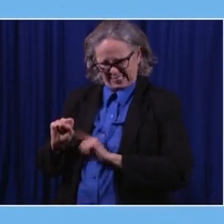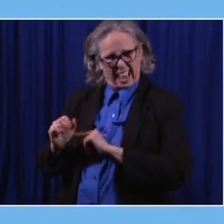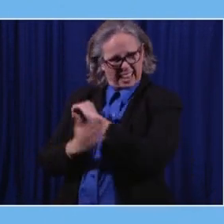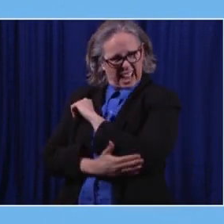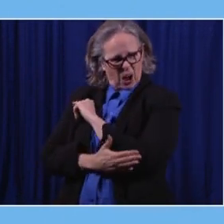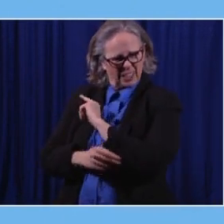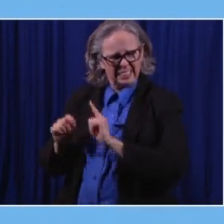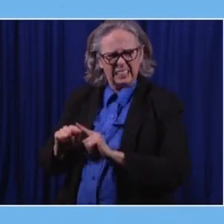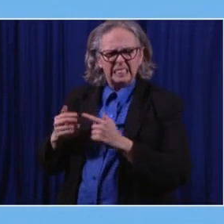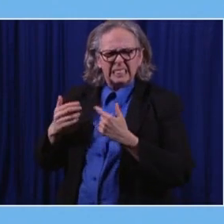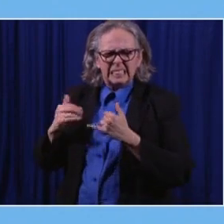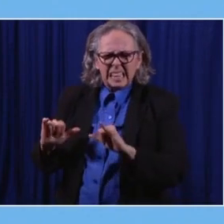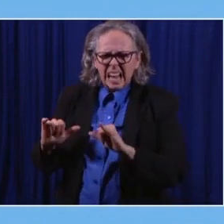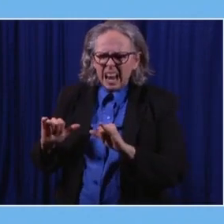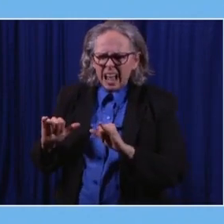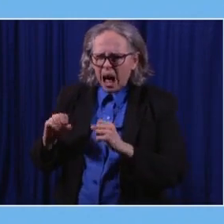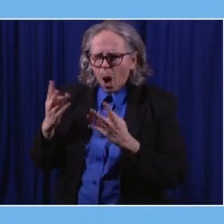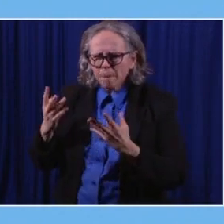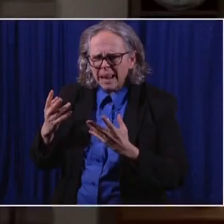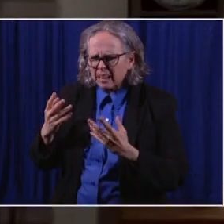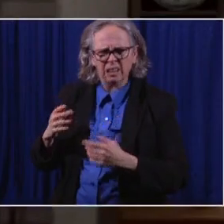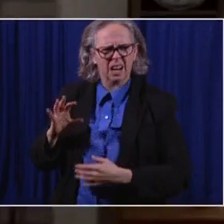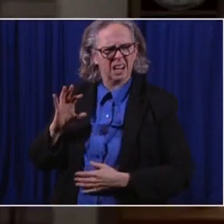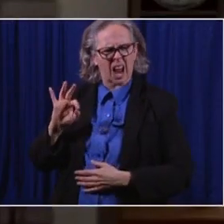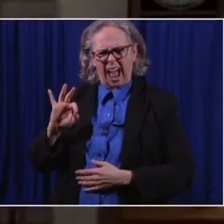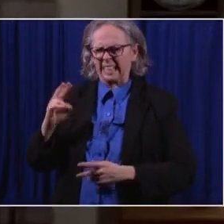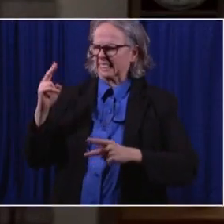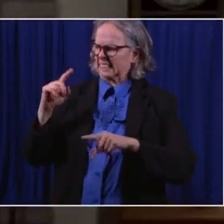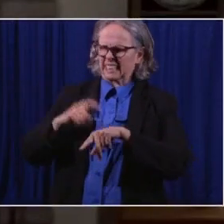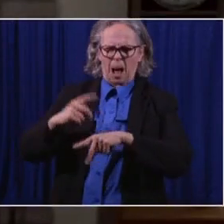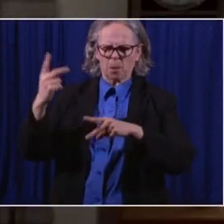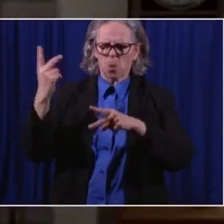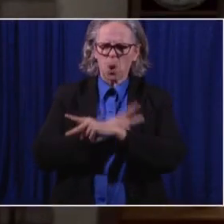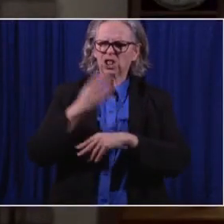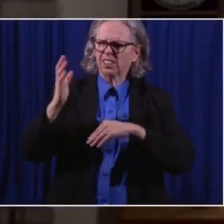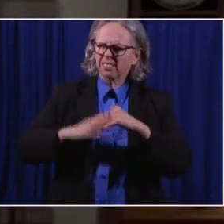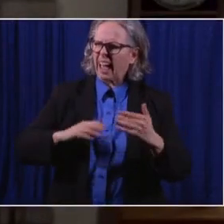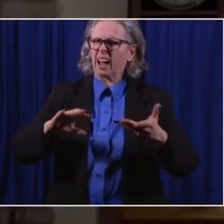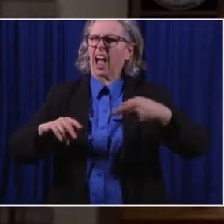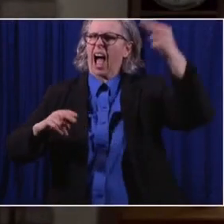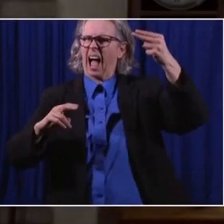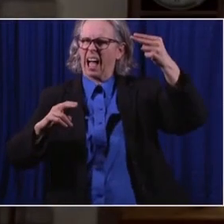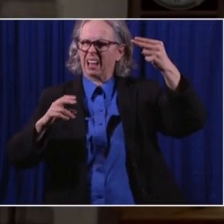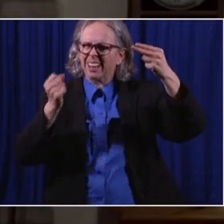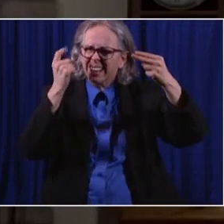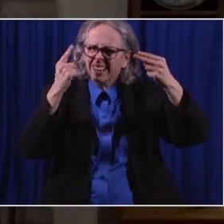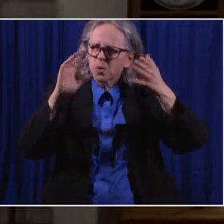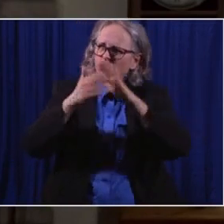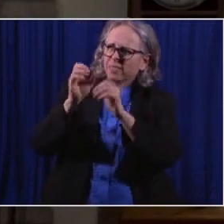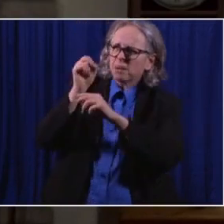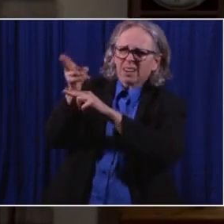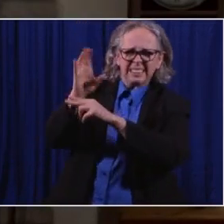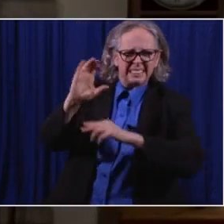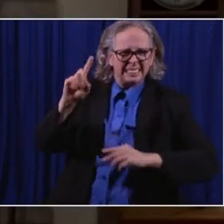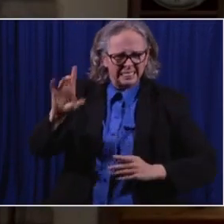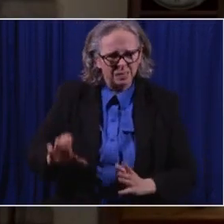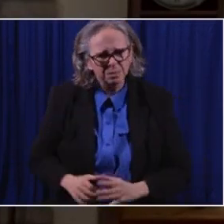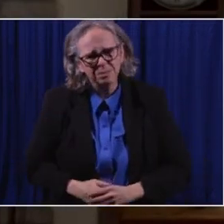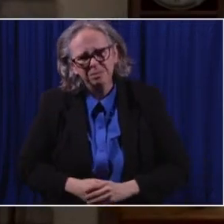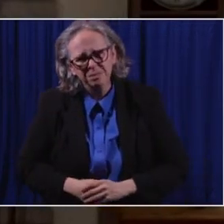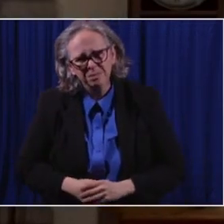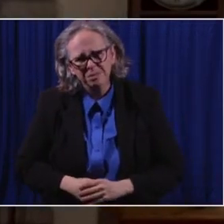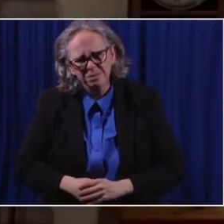9 times the high incidence level. So very high. Today, we're showing you 2 new maps.